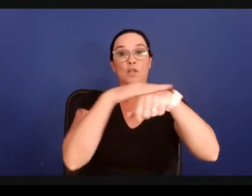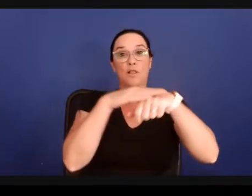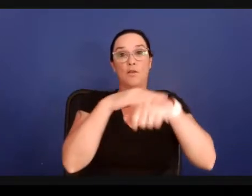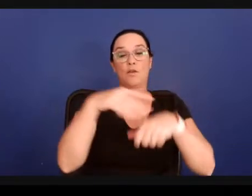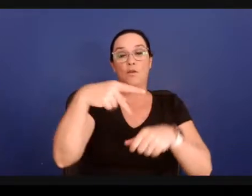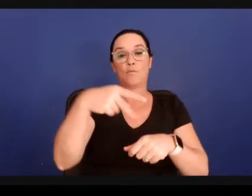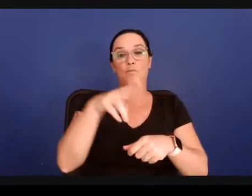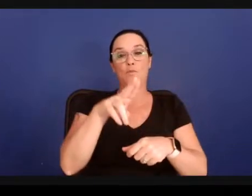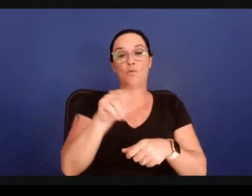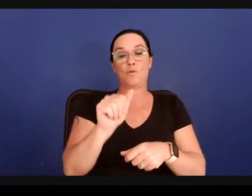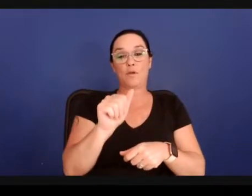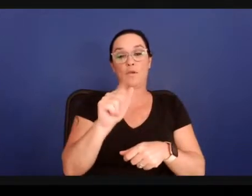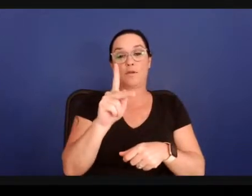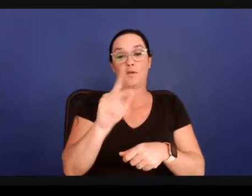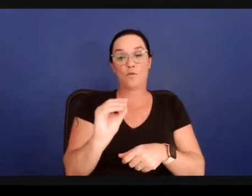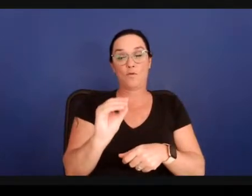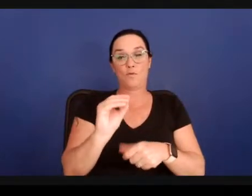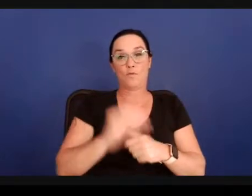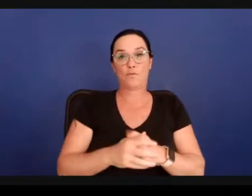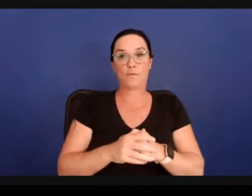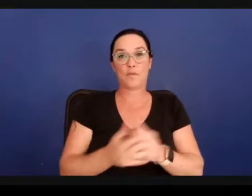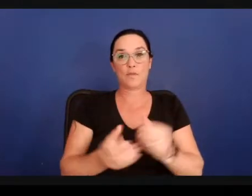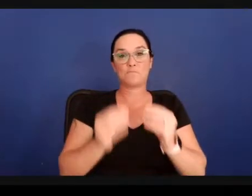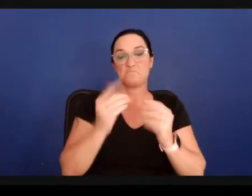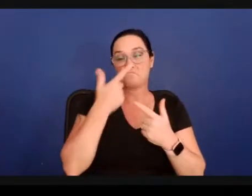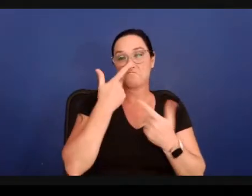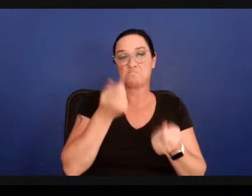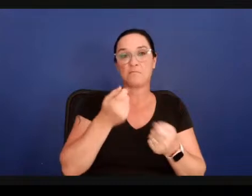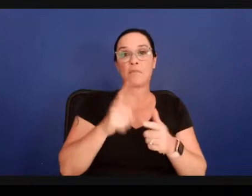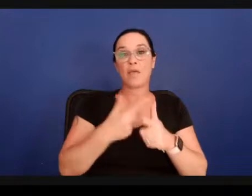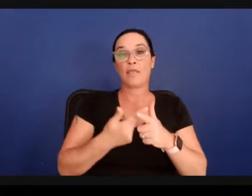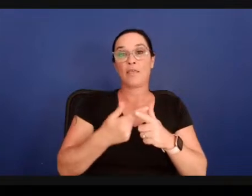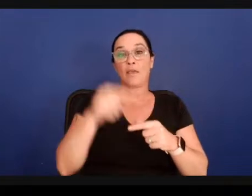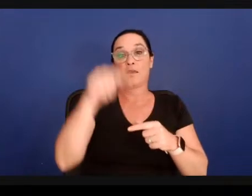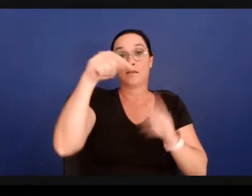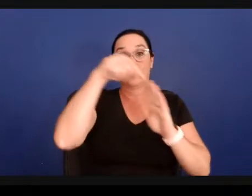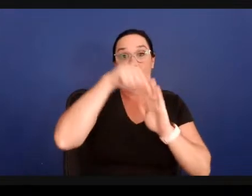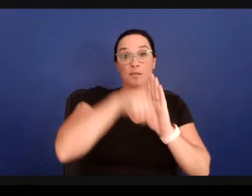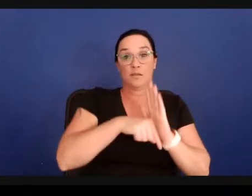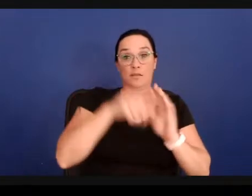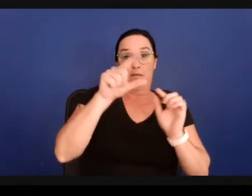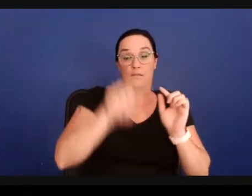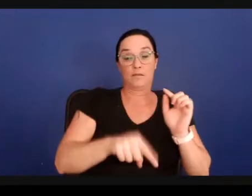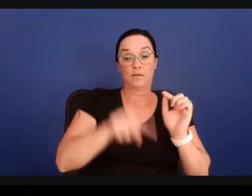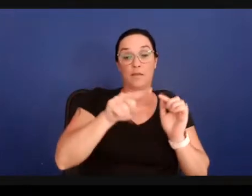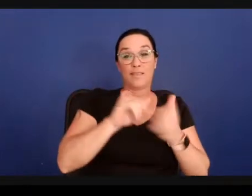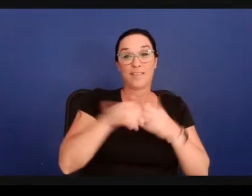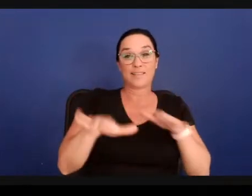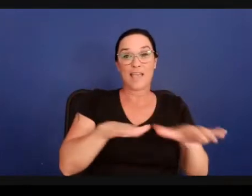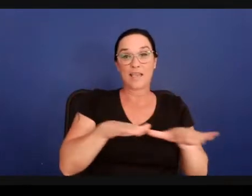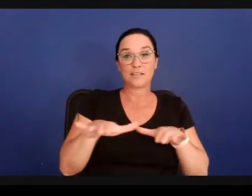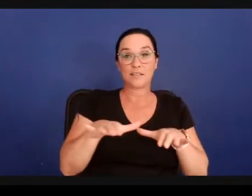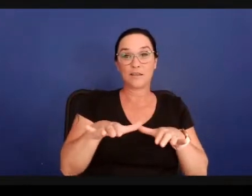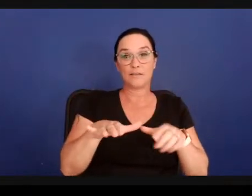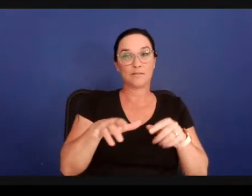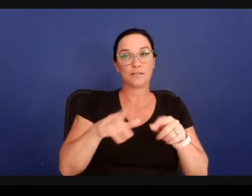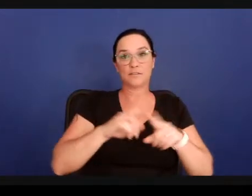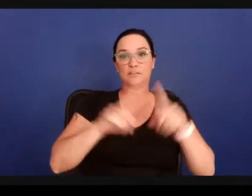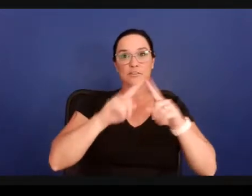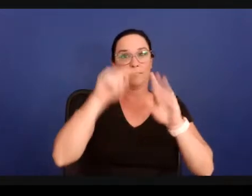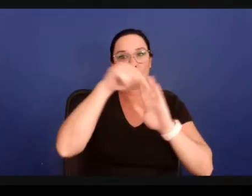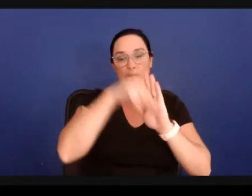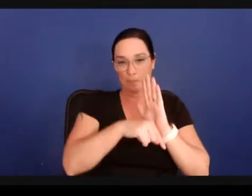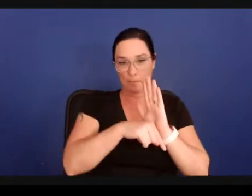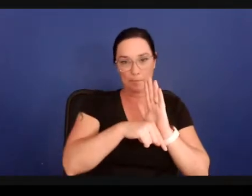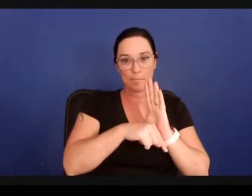interesting. And this is that area, Pu'uko, you see active across a big range of depth. That's